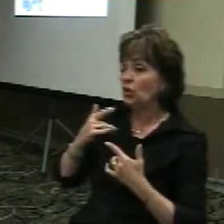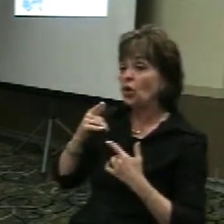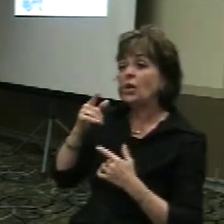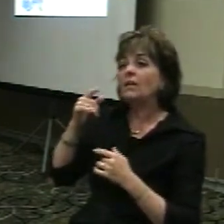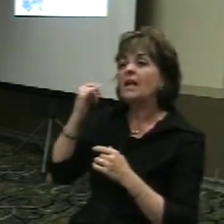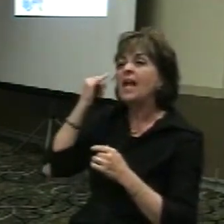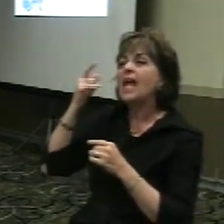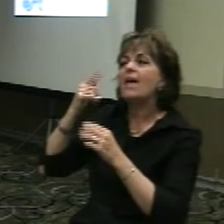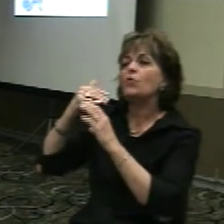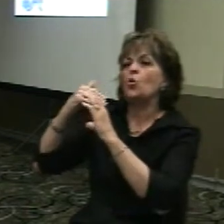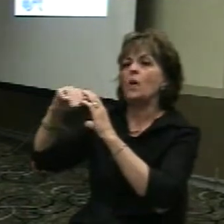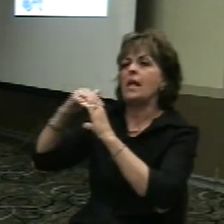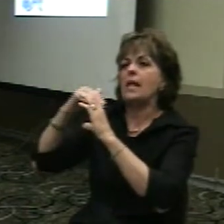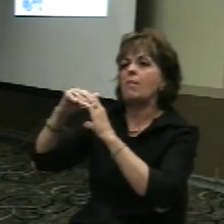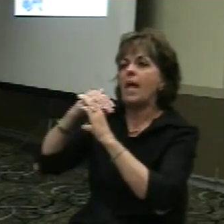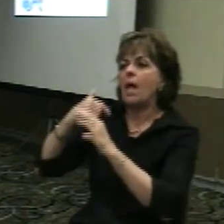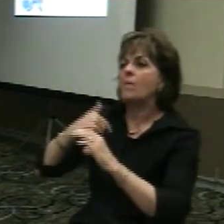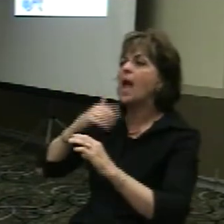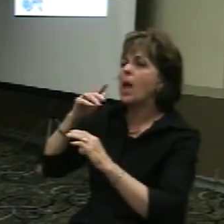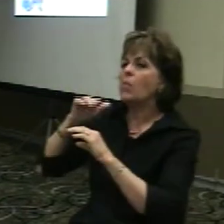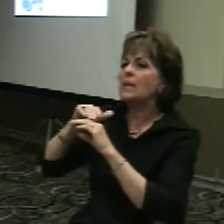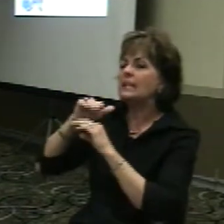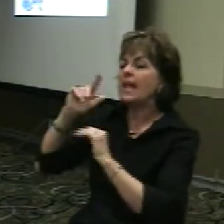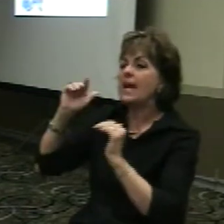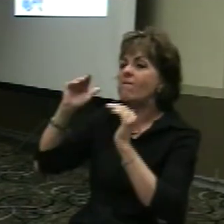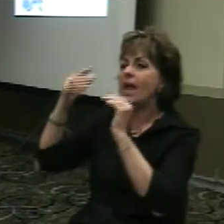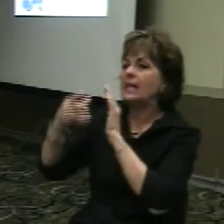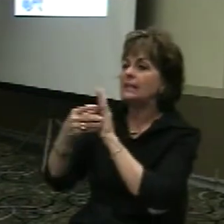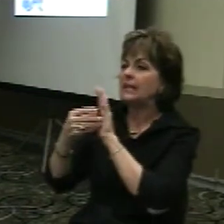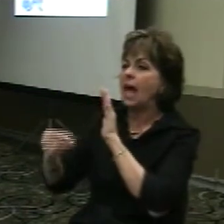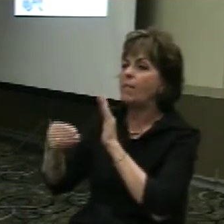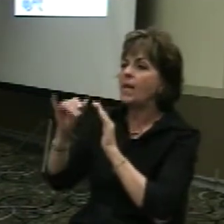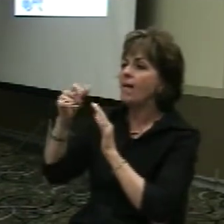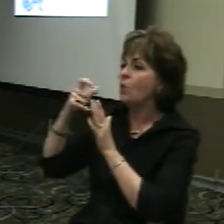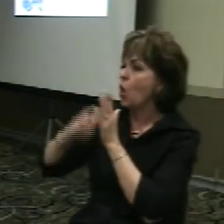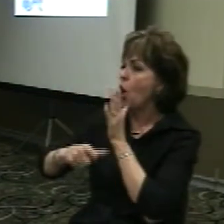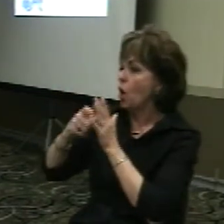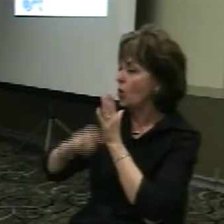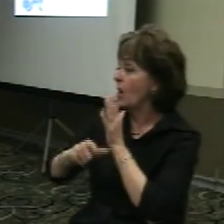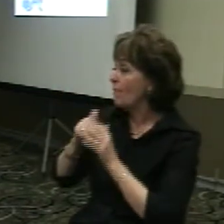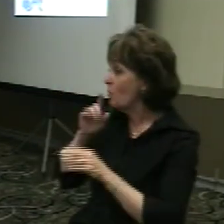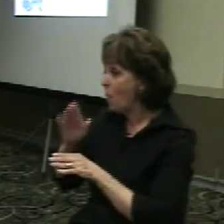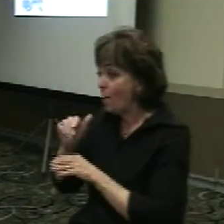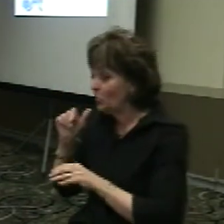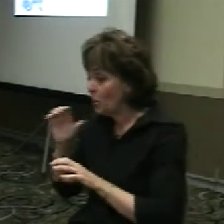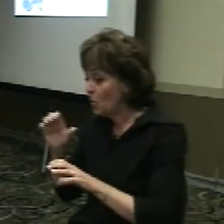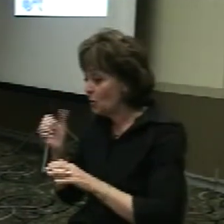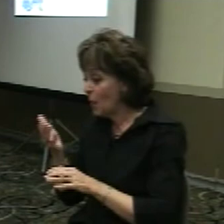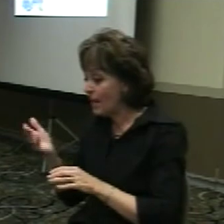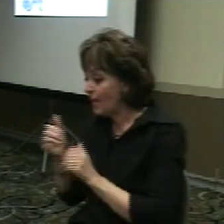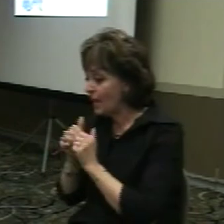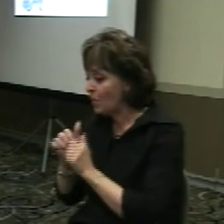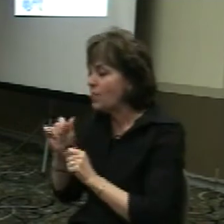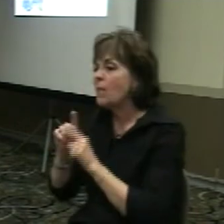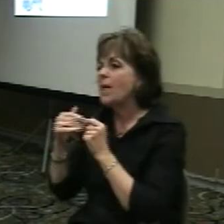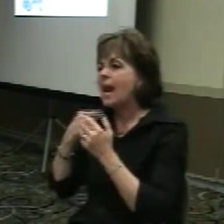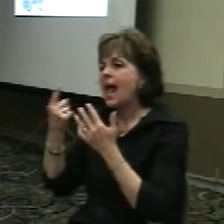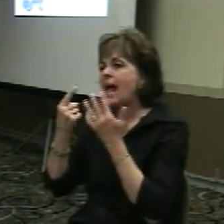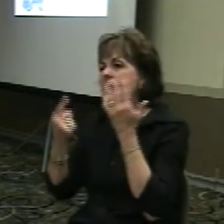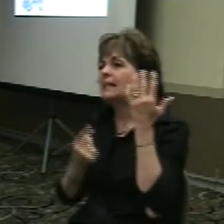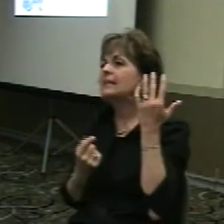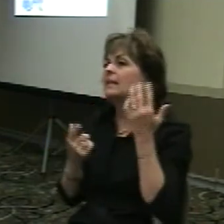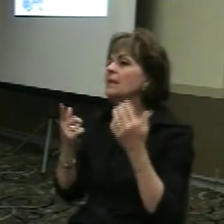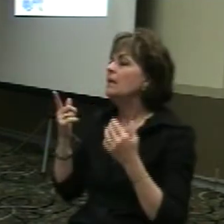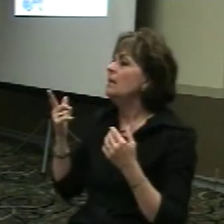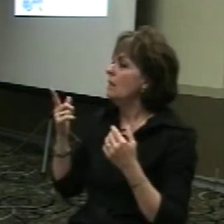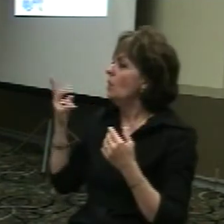if you email me, I will send you kind of an advanced copy of the article if you just promise you won't do anything with it. But it has things in there, like